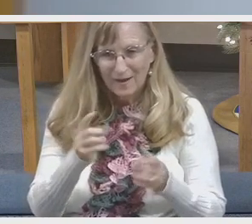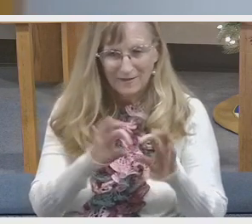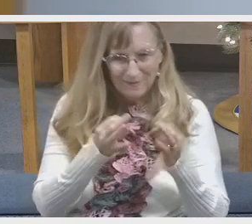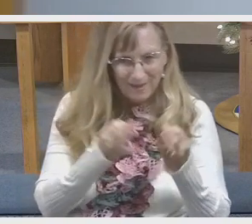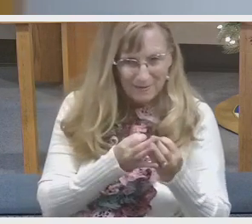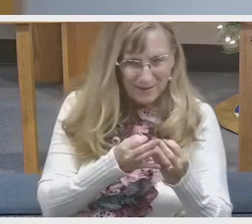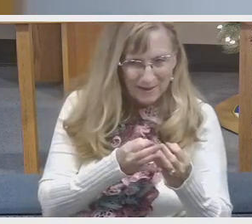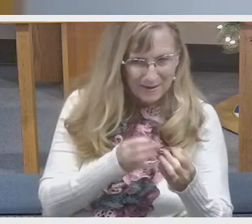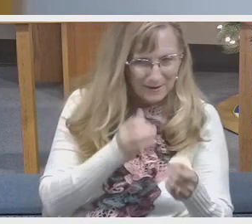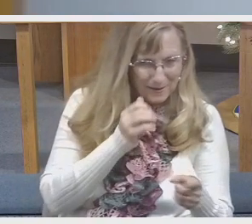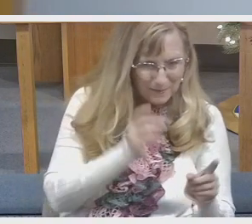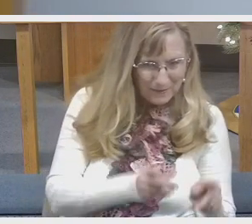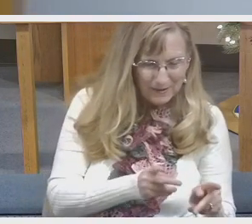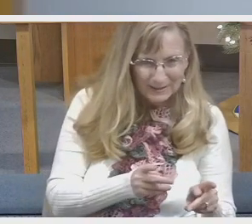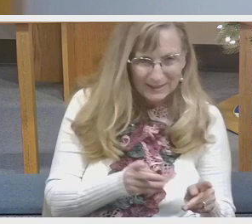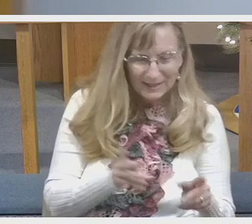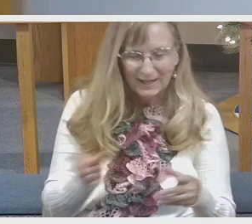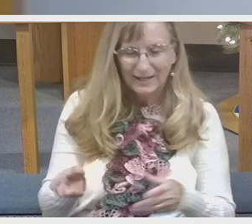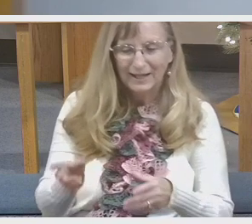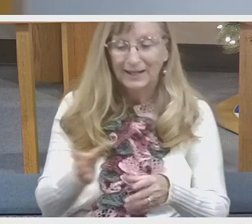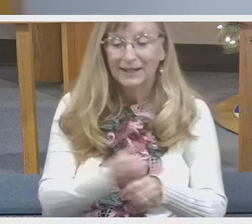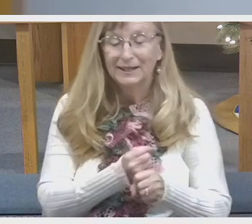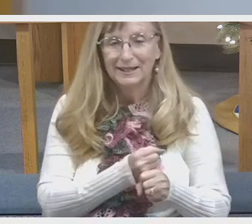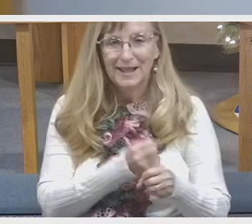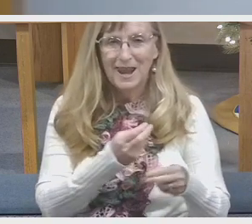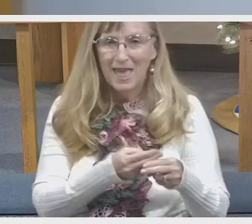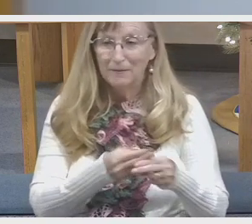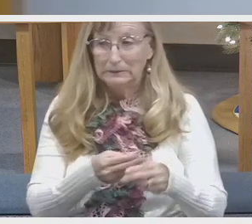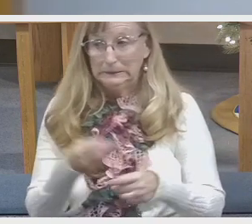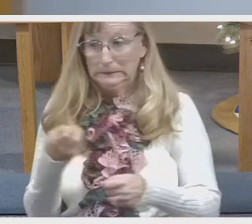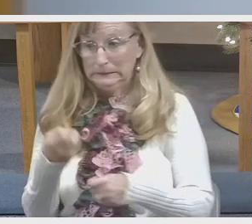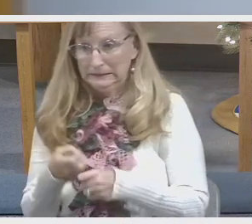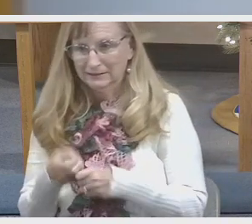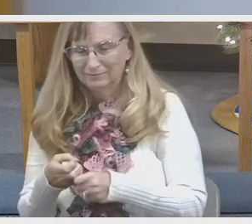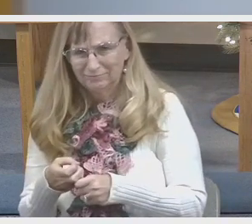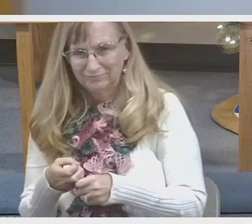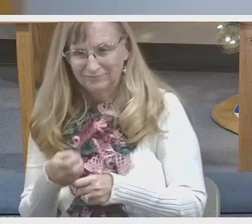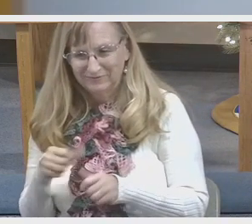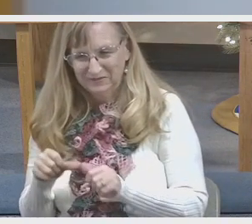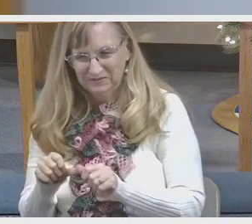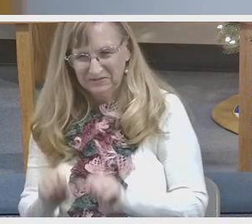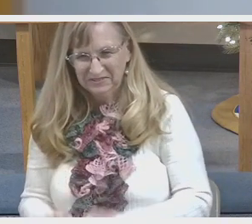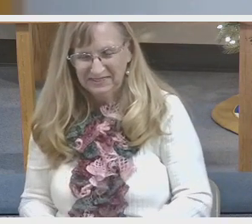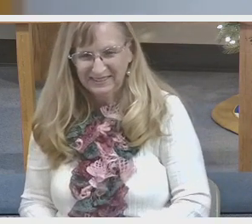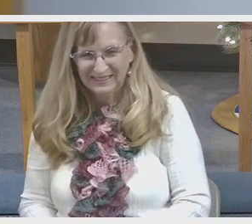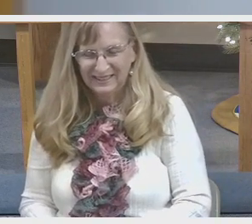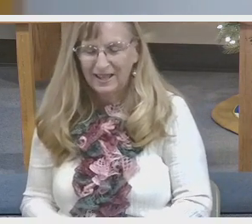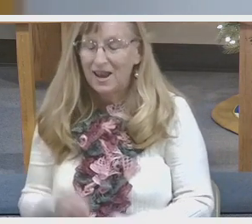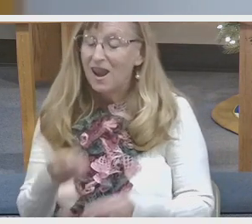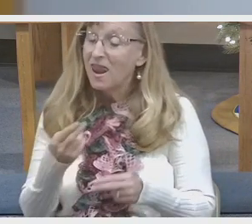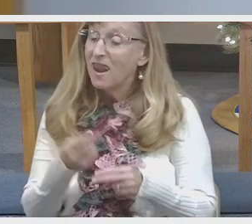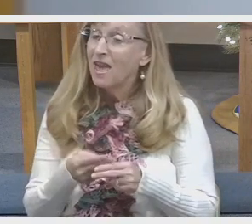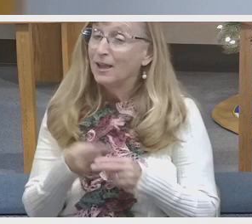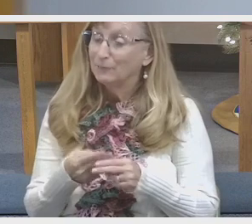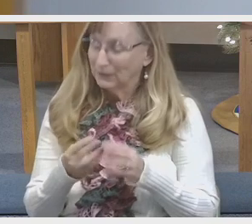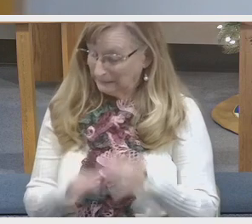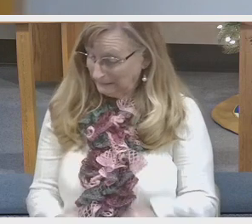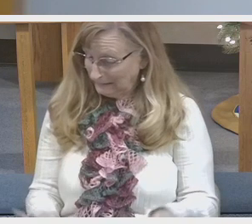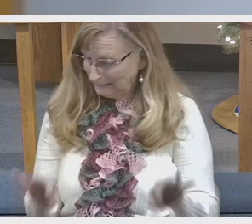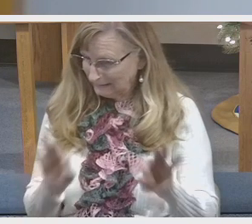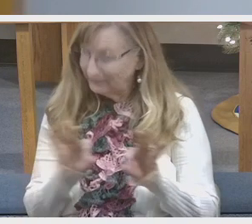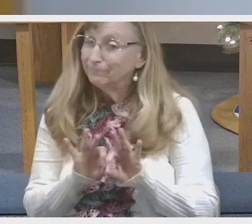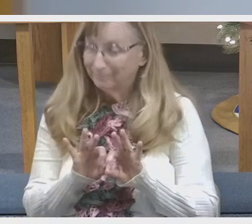what the other one was going to name them. And that caused a problem for a while. because names were evidently